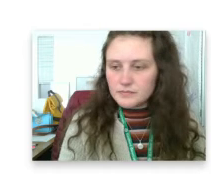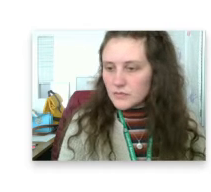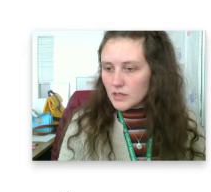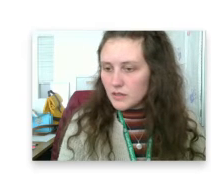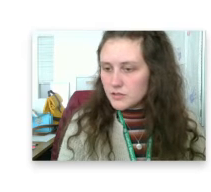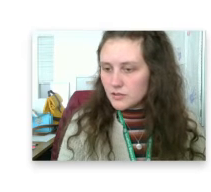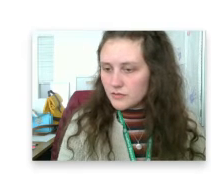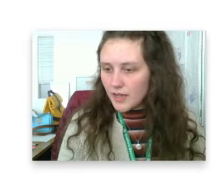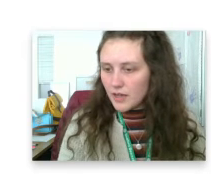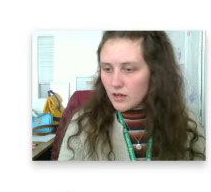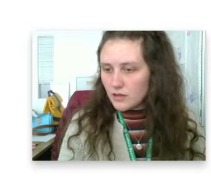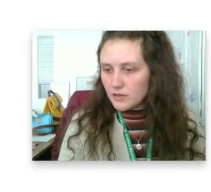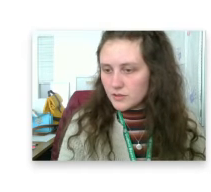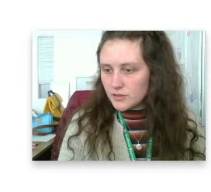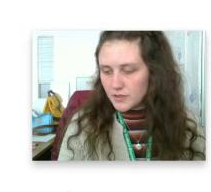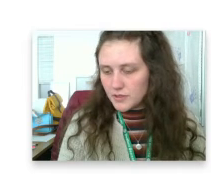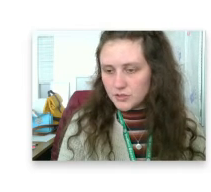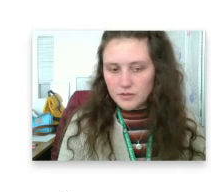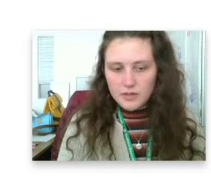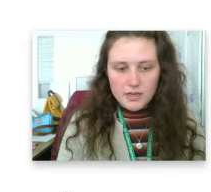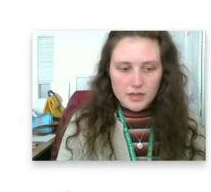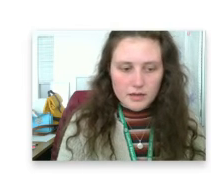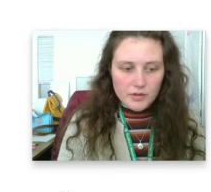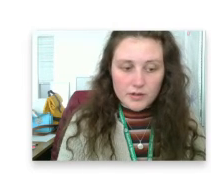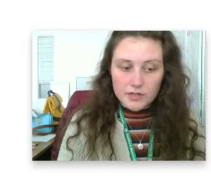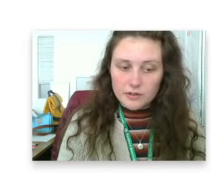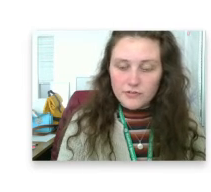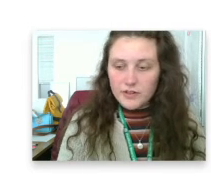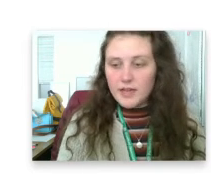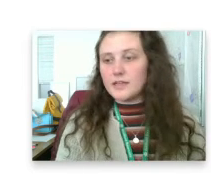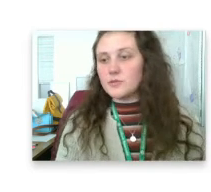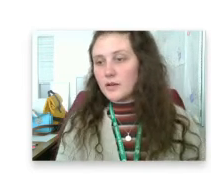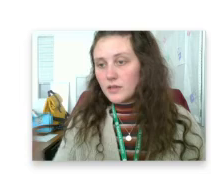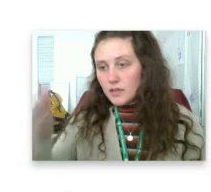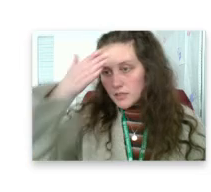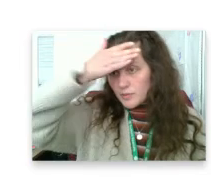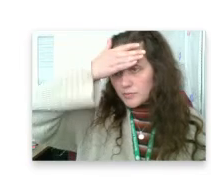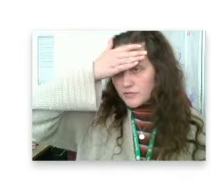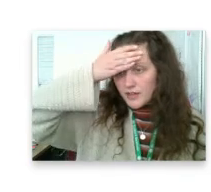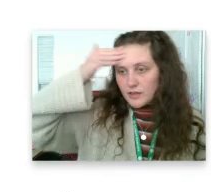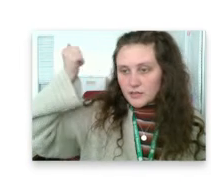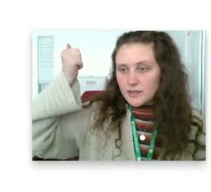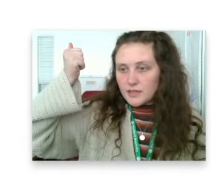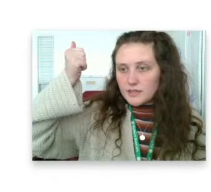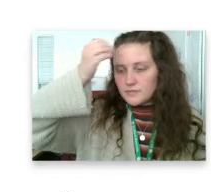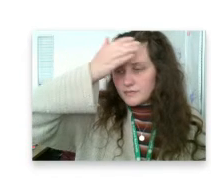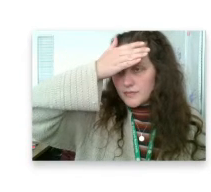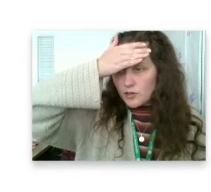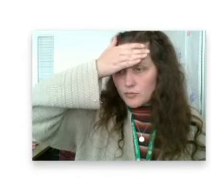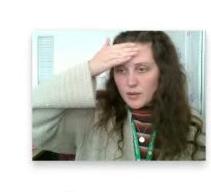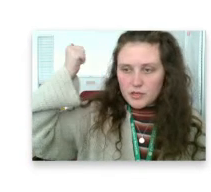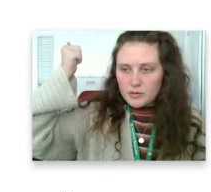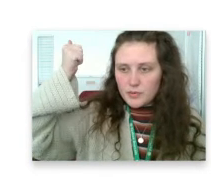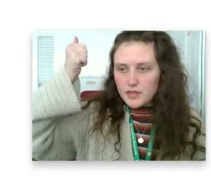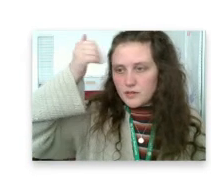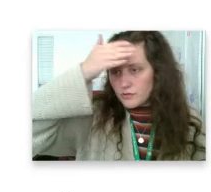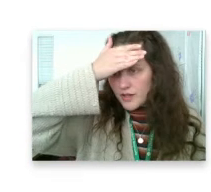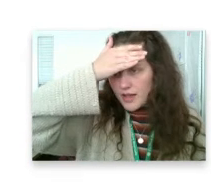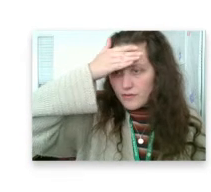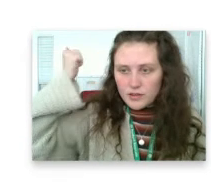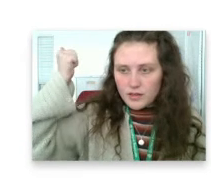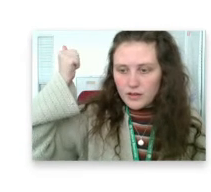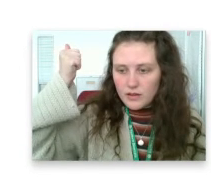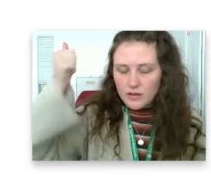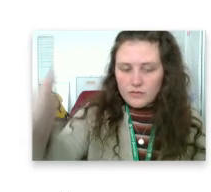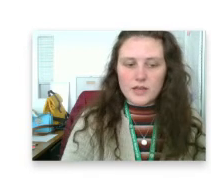okay? So forget all is the one we're going to do. We already learned forget as well. So remember, forget looks like this. Like you're wiping your brain,